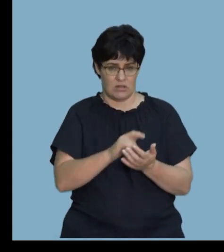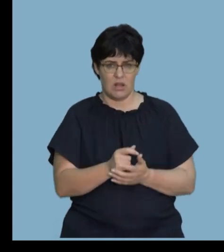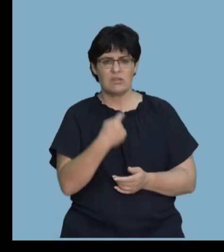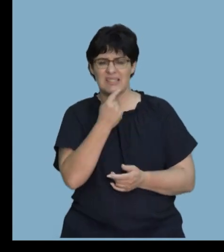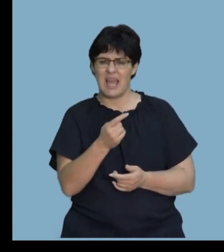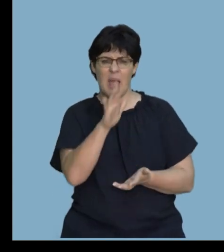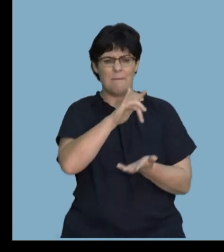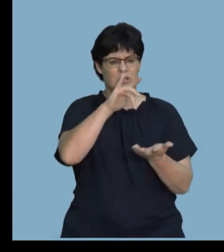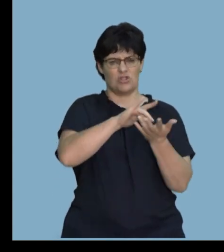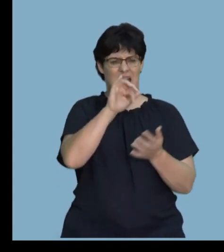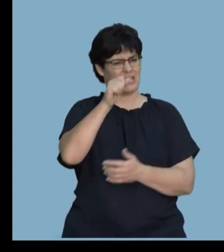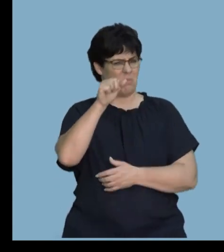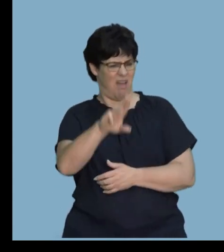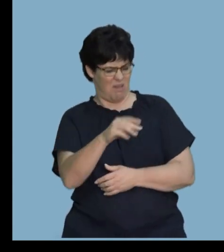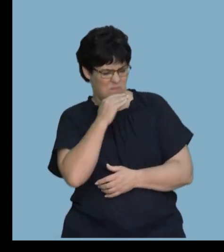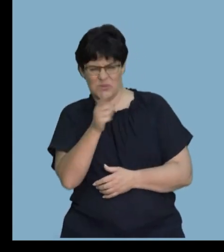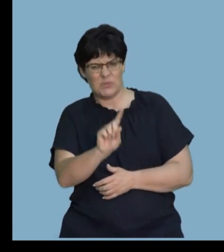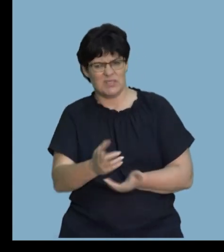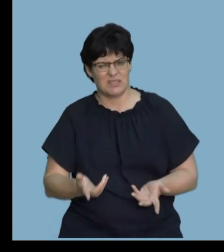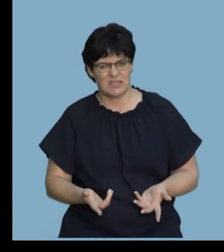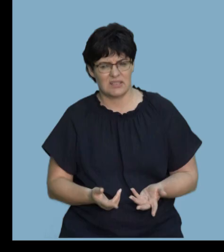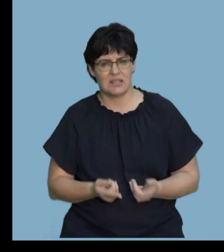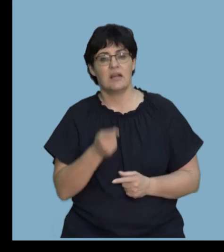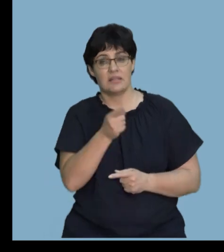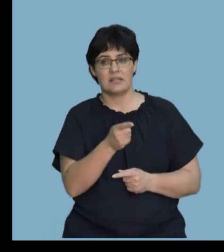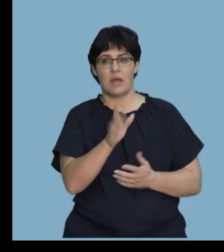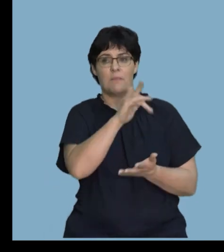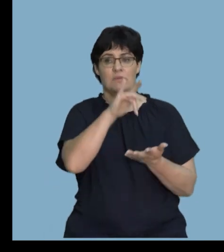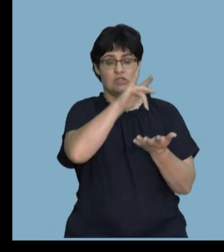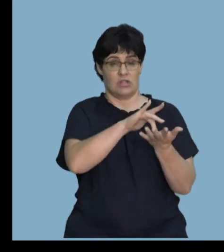positional isomer, okay? So this is a positional